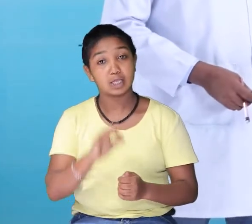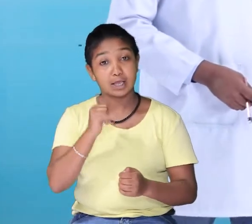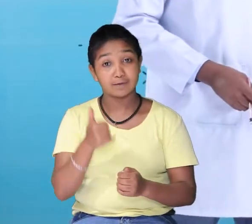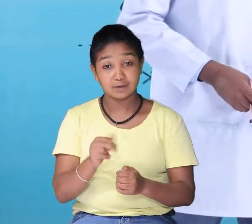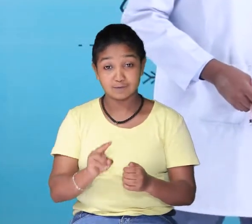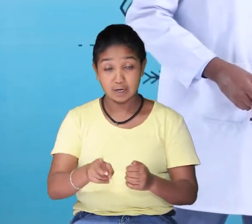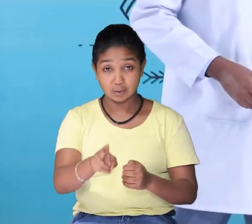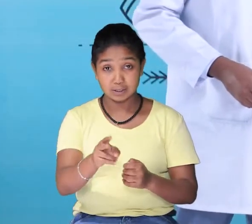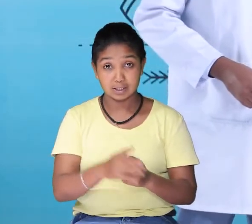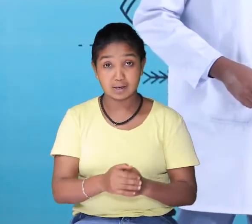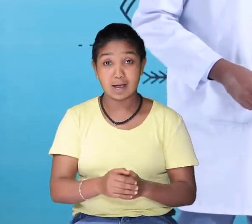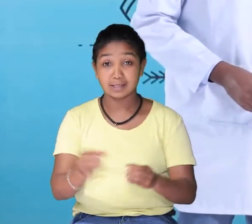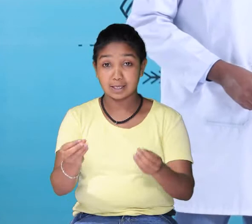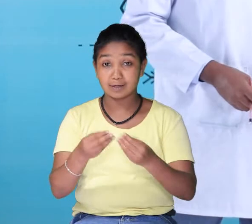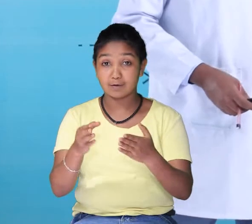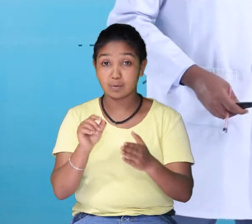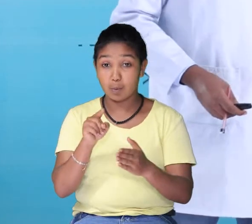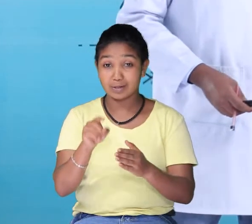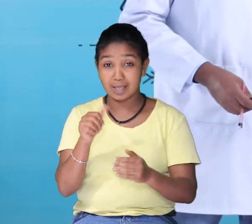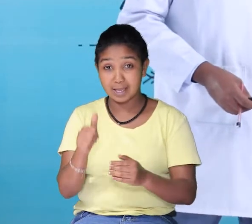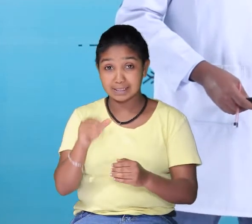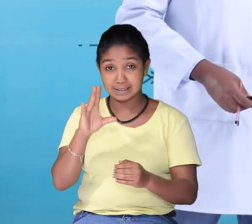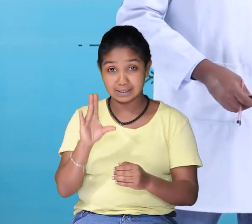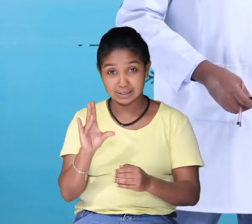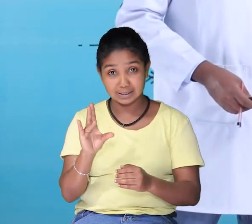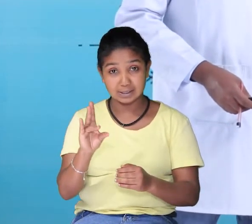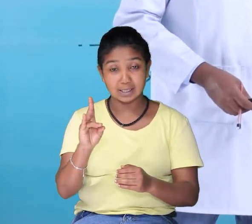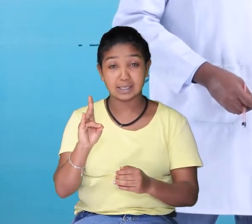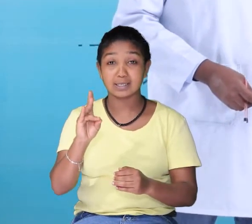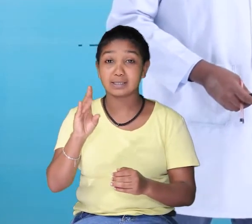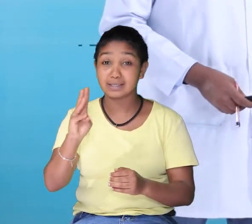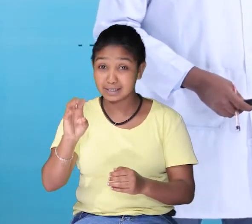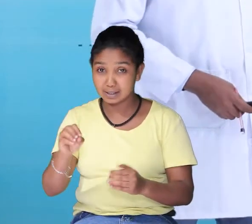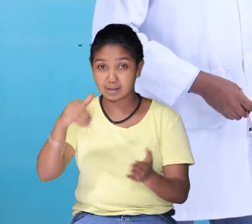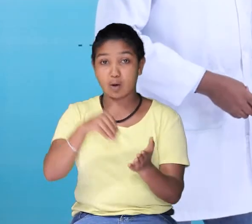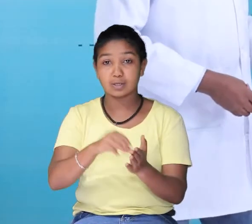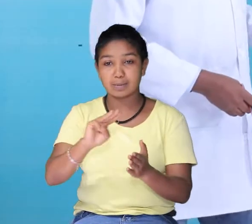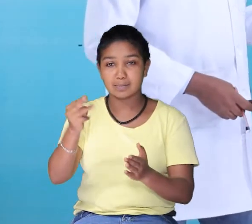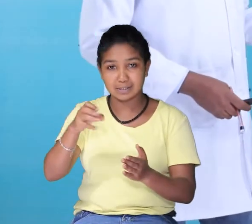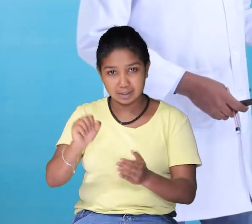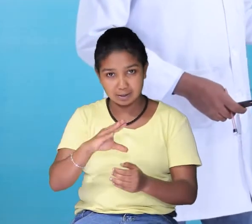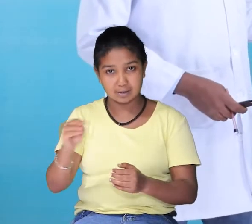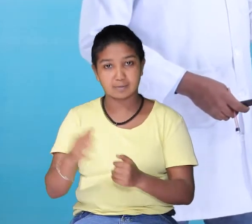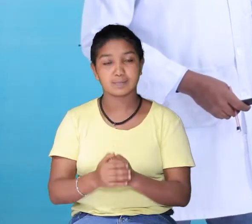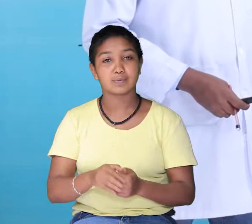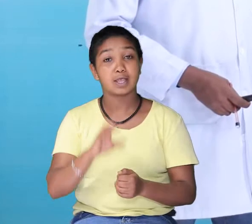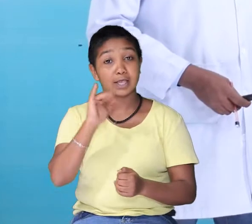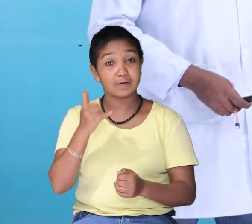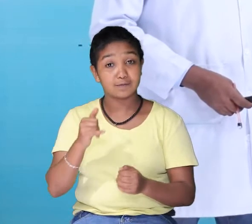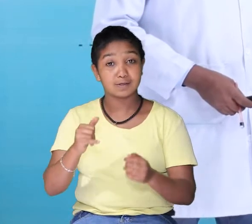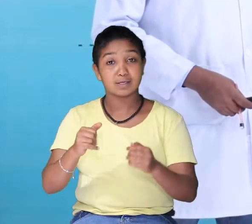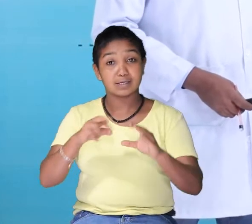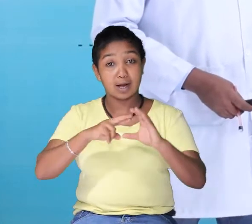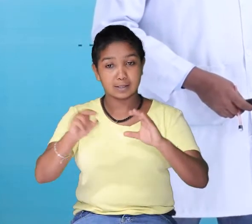its velocity at a given point A is 60,000 meters per second, and if the